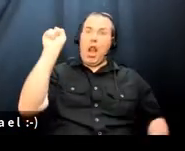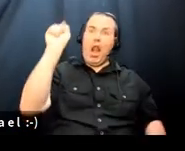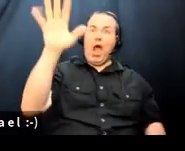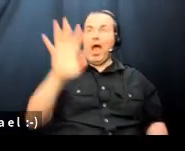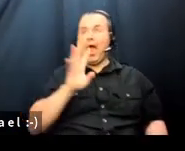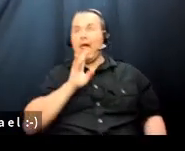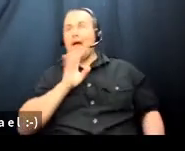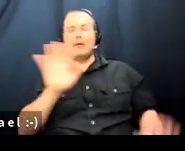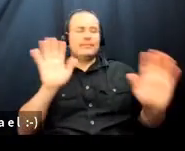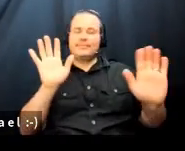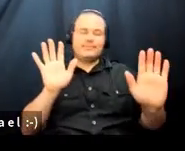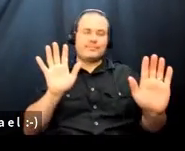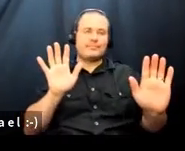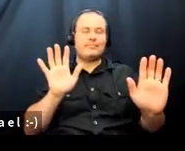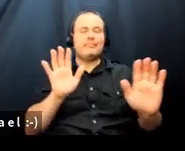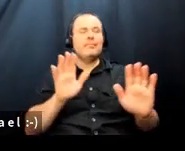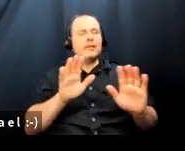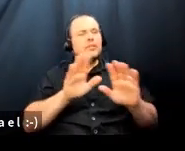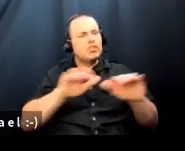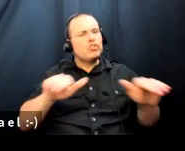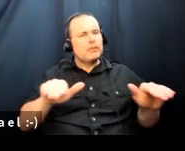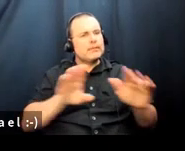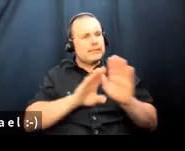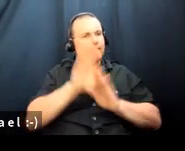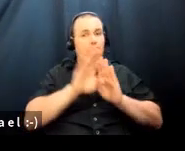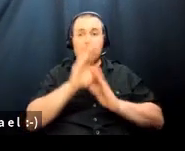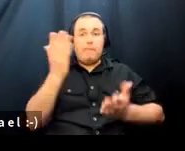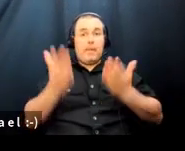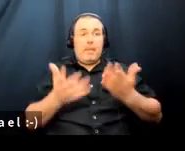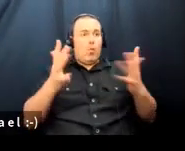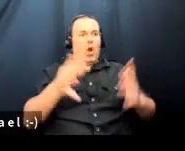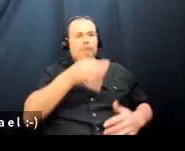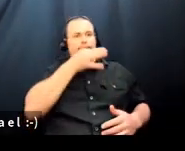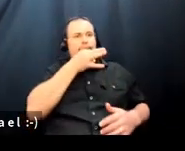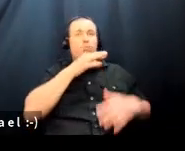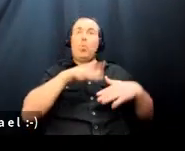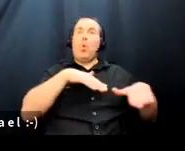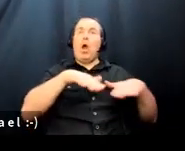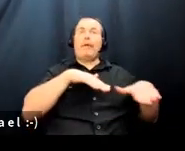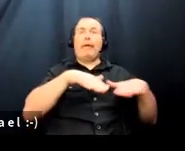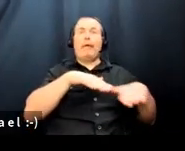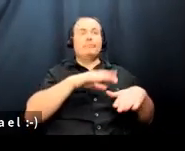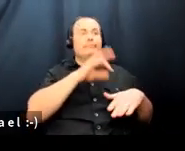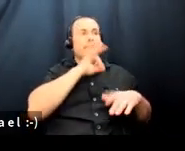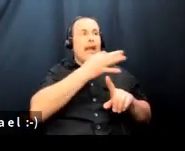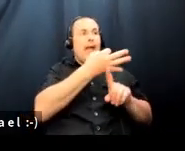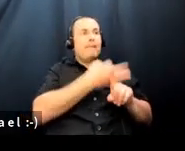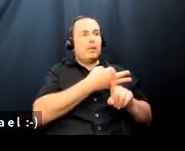children develop, maybe they were already walking at 9